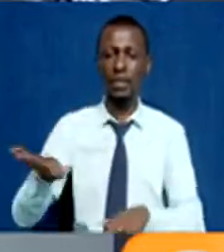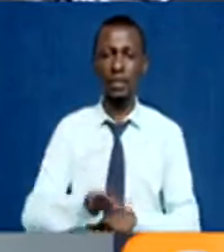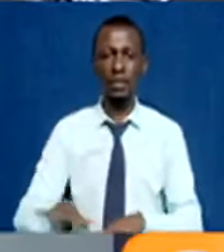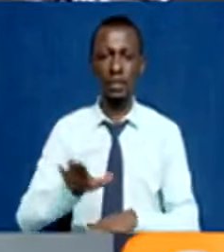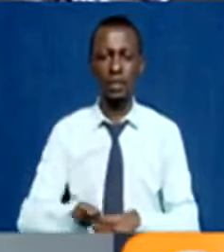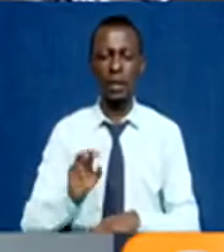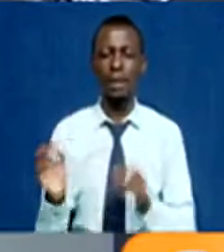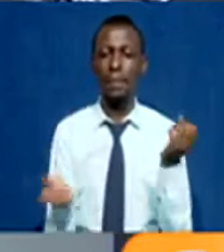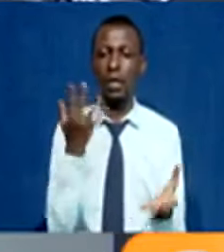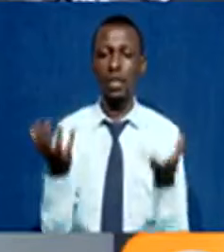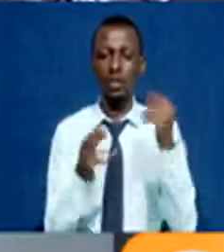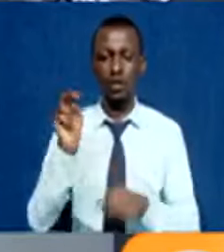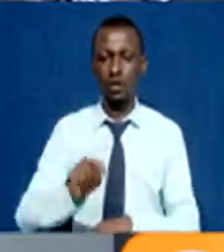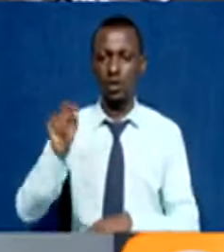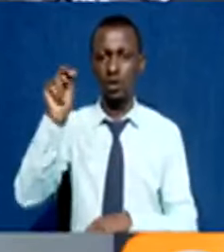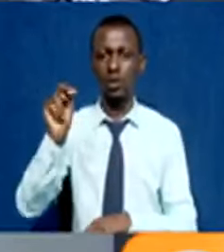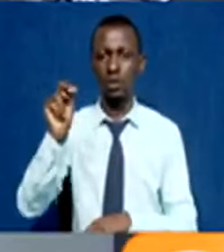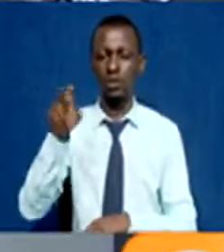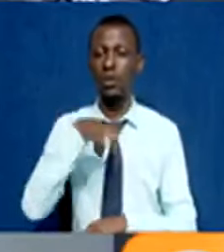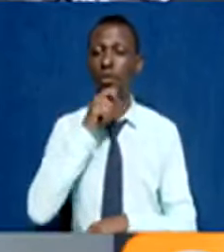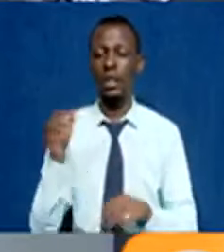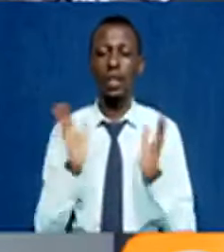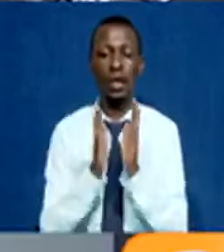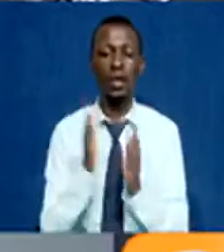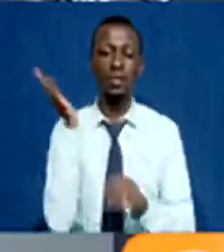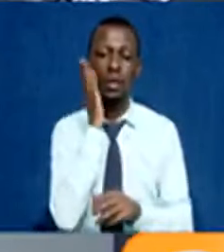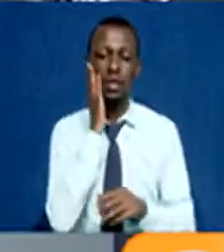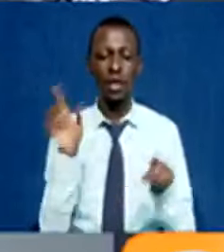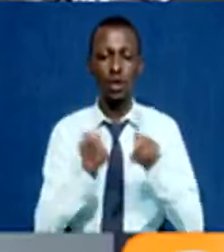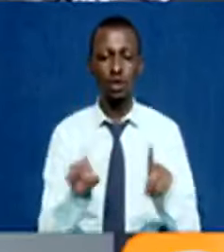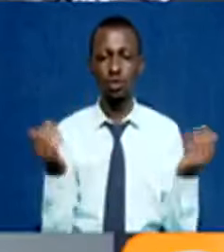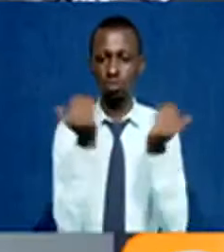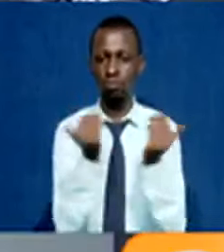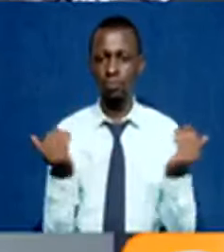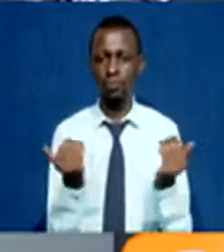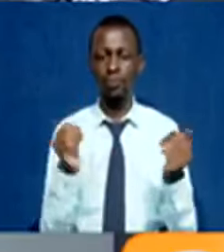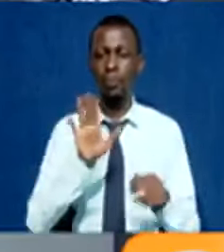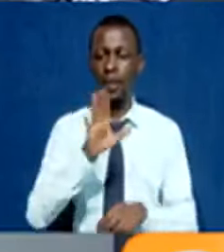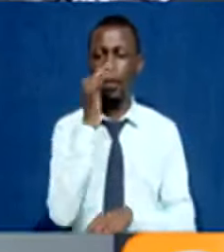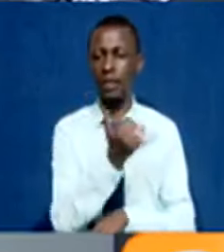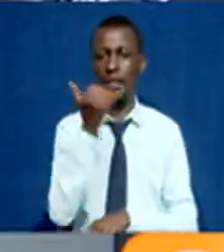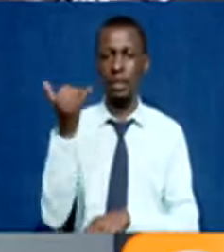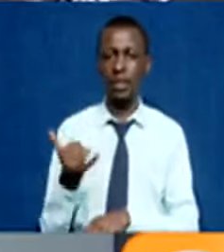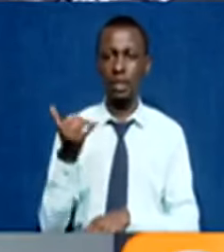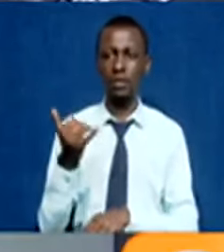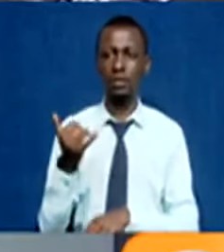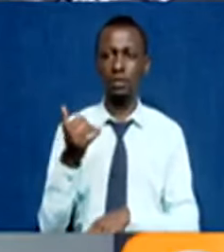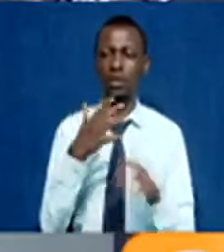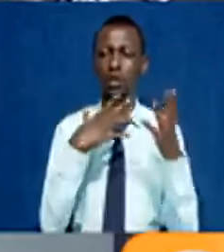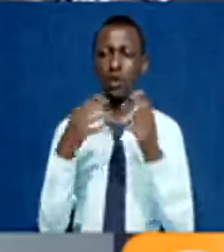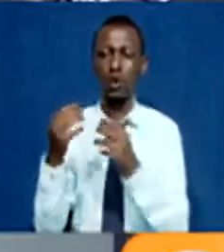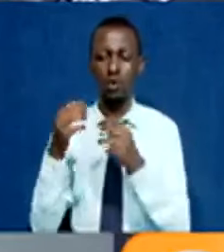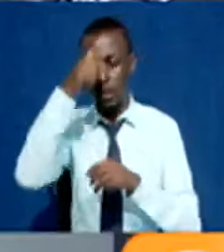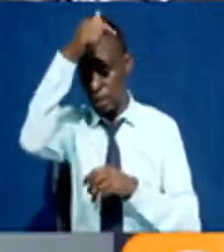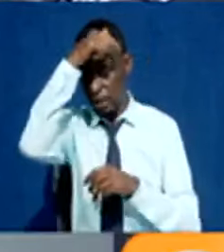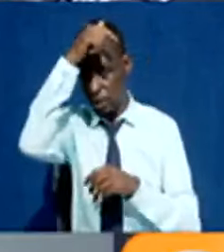North Constituency. The deceased, a father, mother, and their young child, were ambushed while heading to a graduation